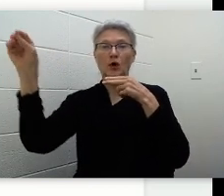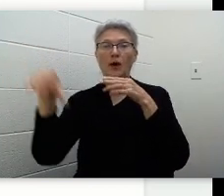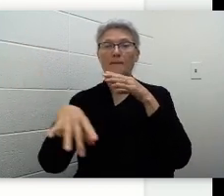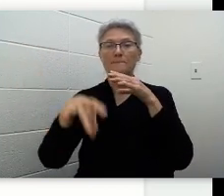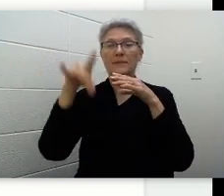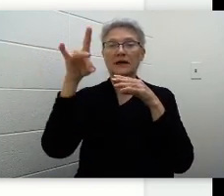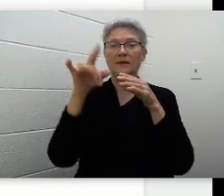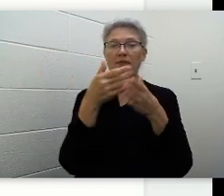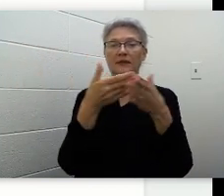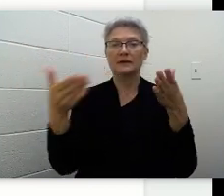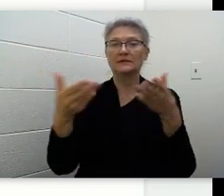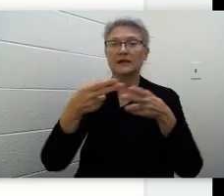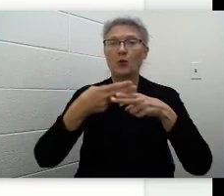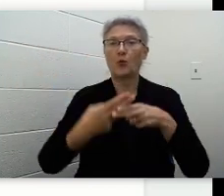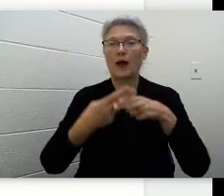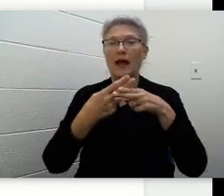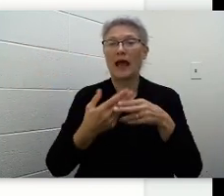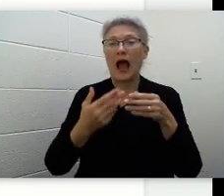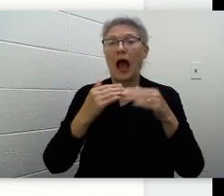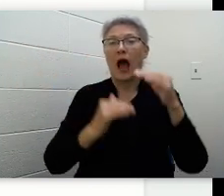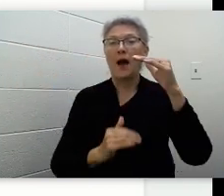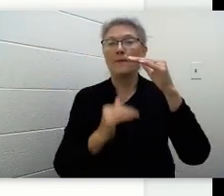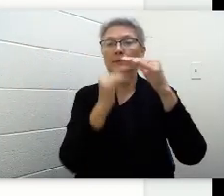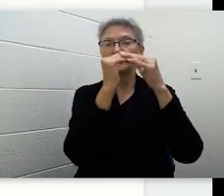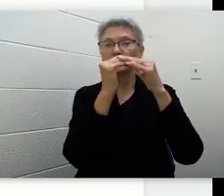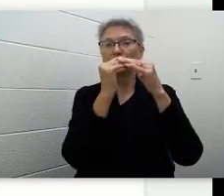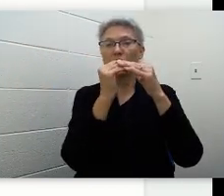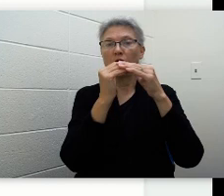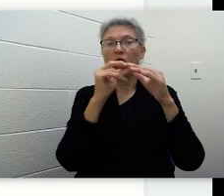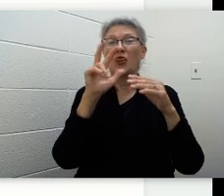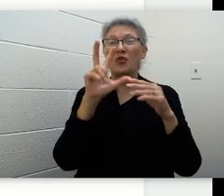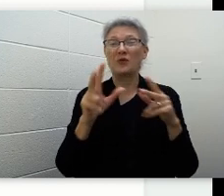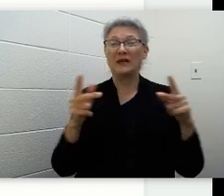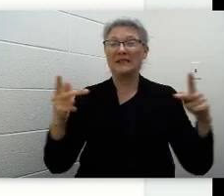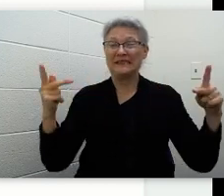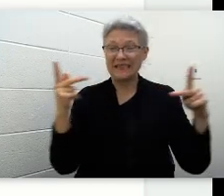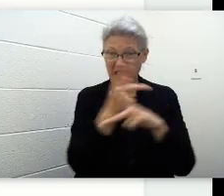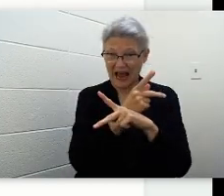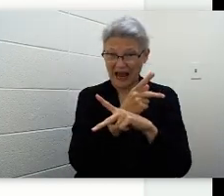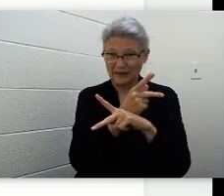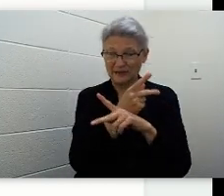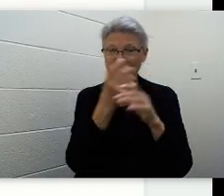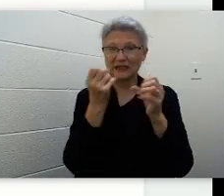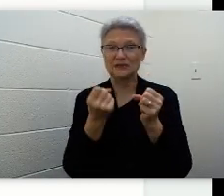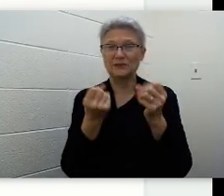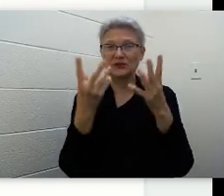that weigh up to 3 times as much as